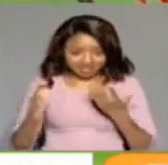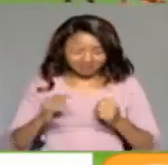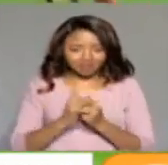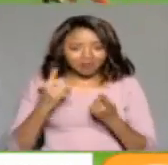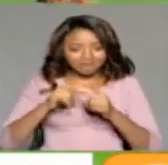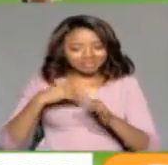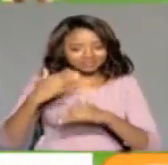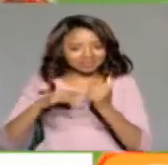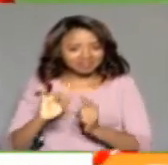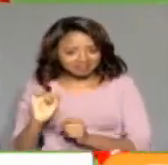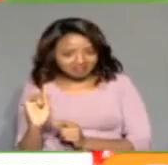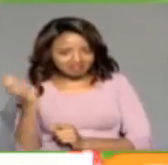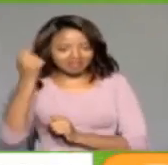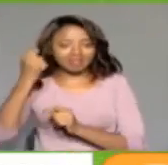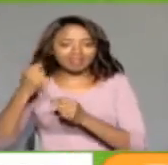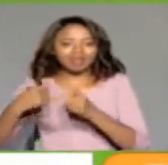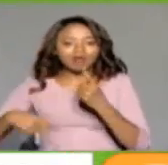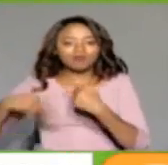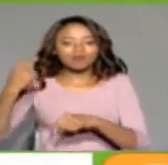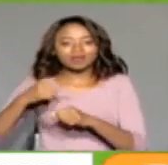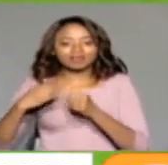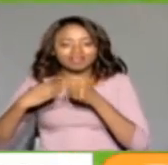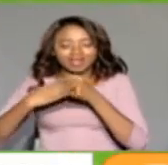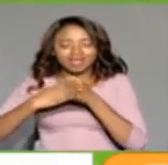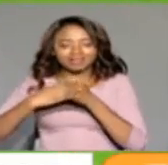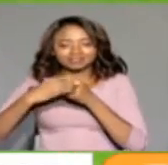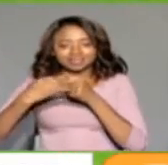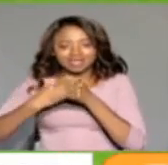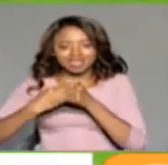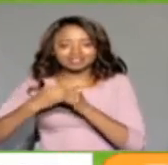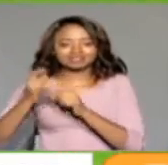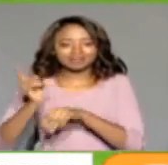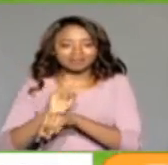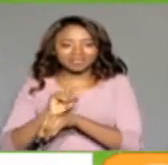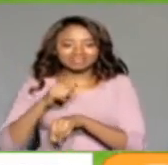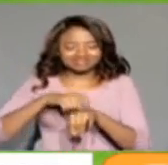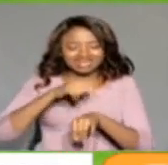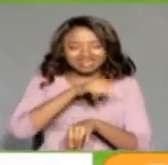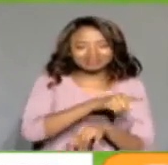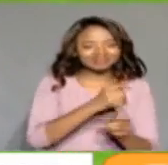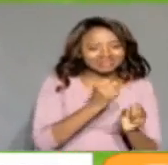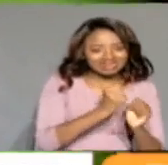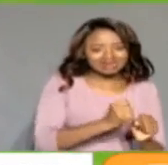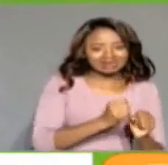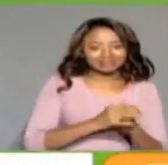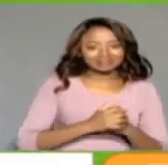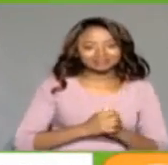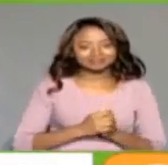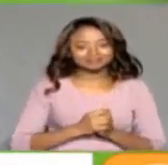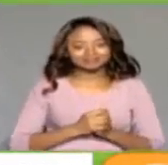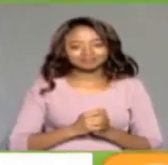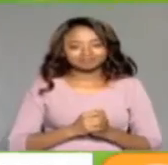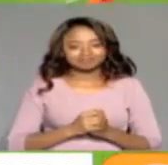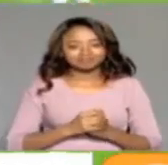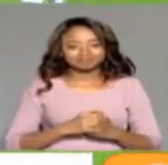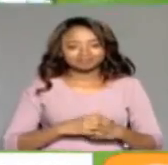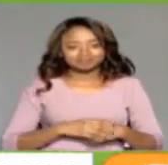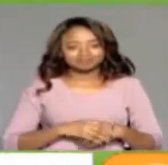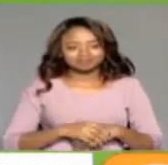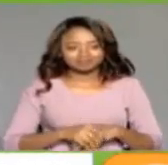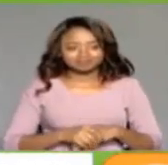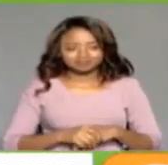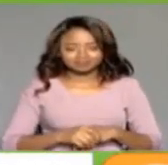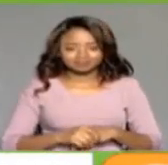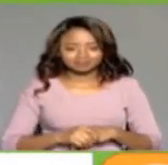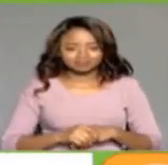finally rewarded in the 98th minute after a Ghana defender handled the ball in the box. Gentrix Shikangwa made no mistake